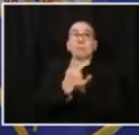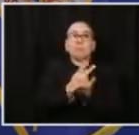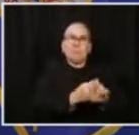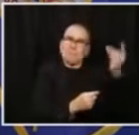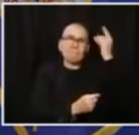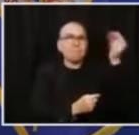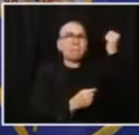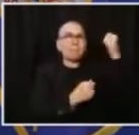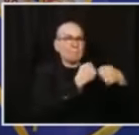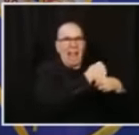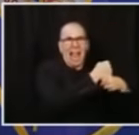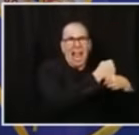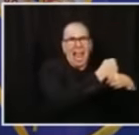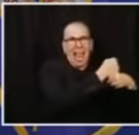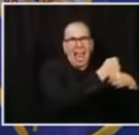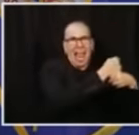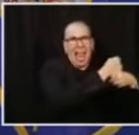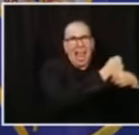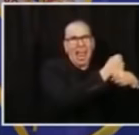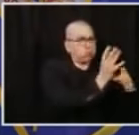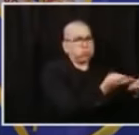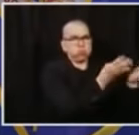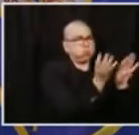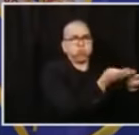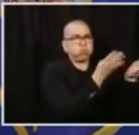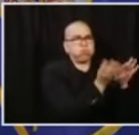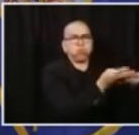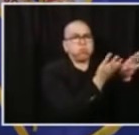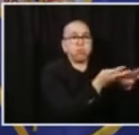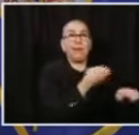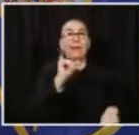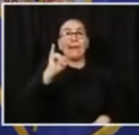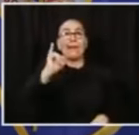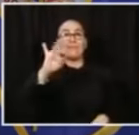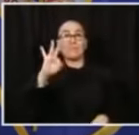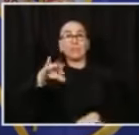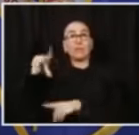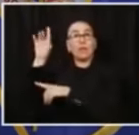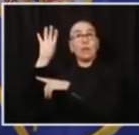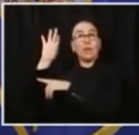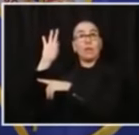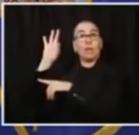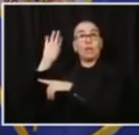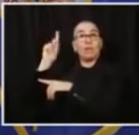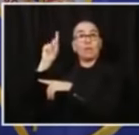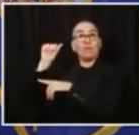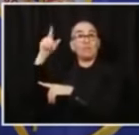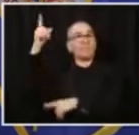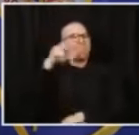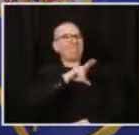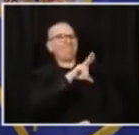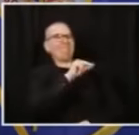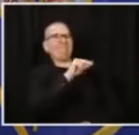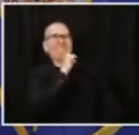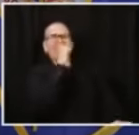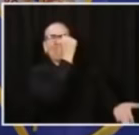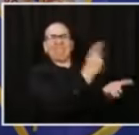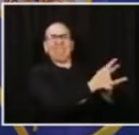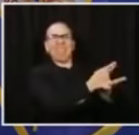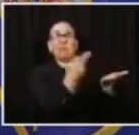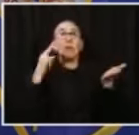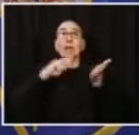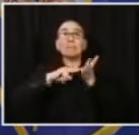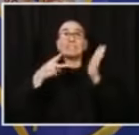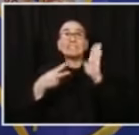time. Now, if a vaccine doesn't meet the approval process, that vaccine will not be used and it will be discarded, but the manufacturers